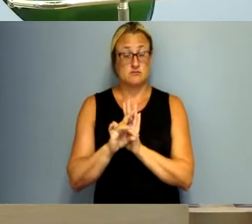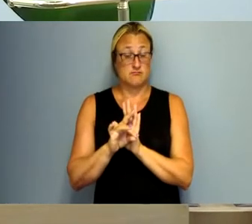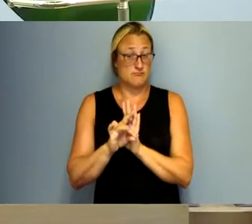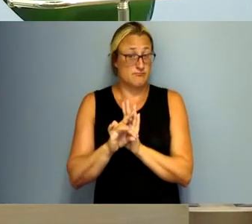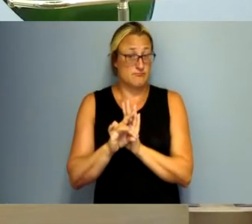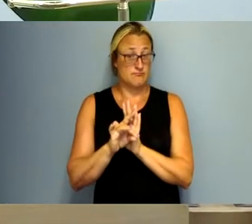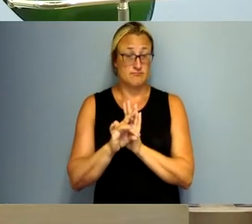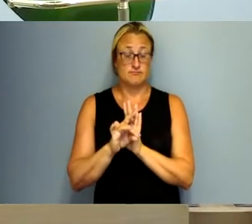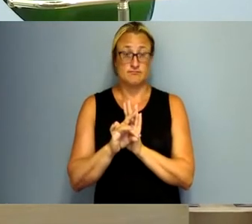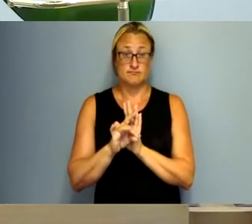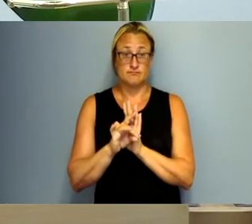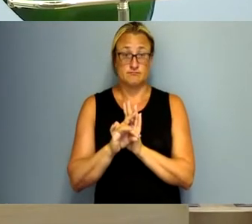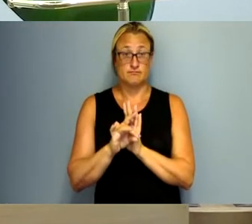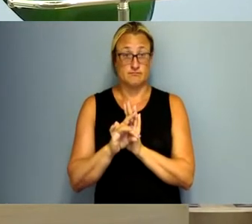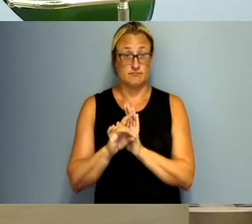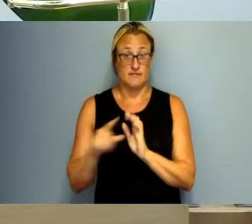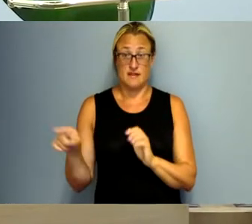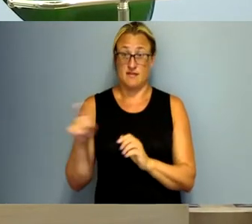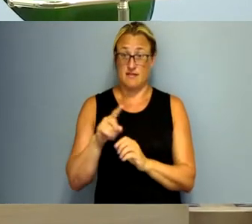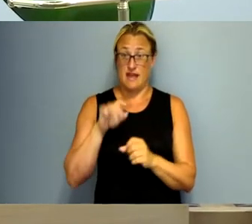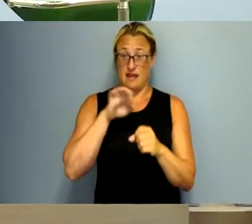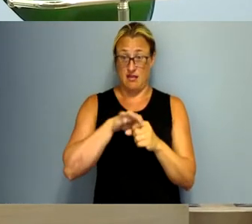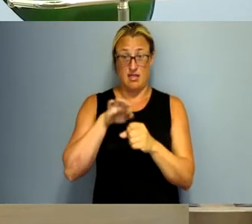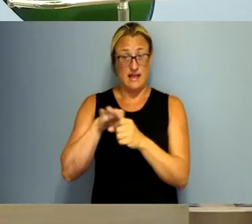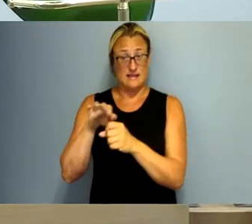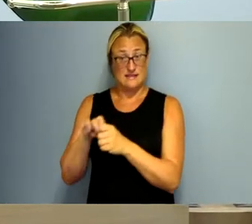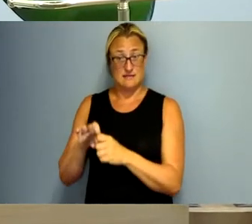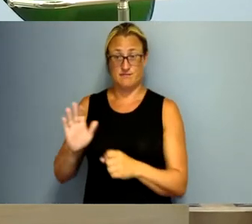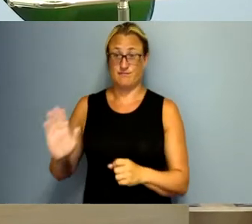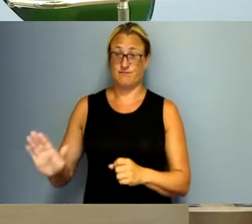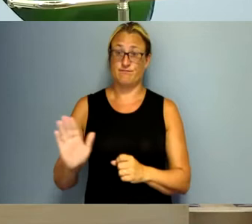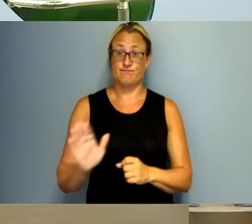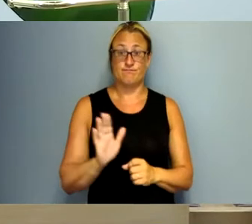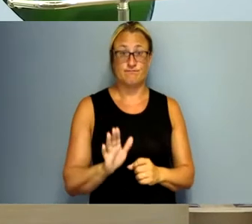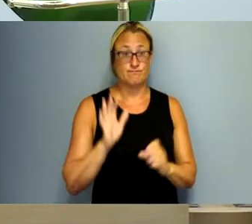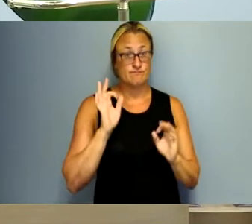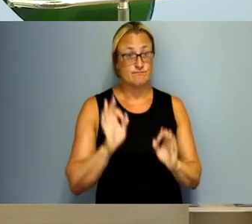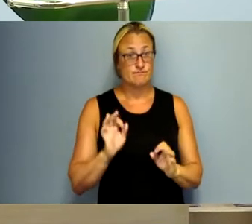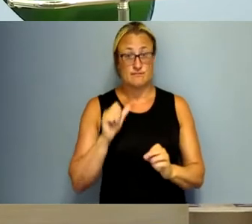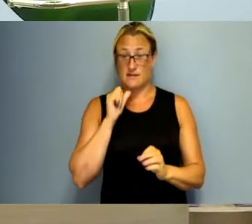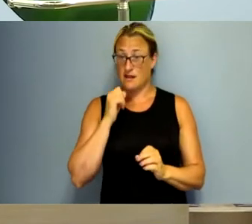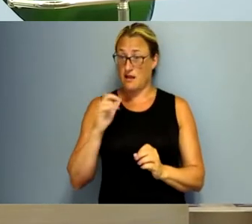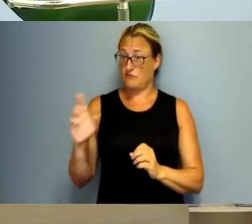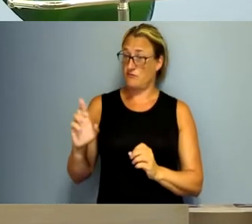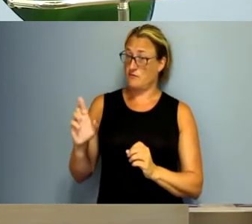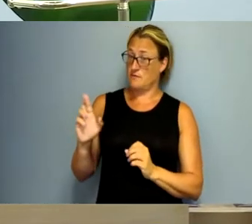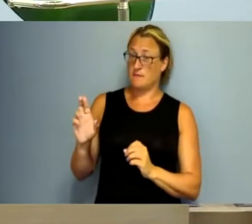They elected people not of my party.